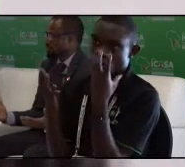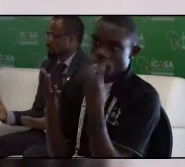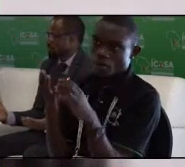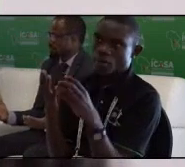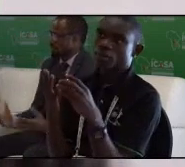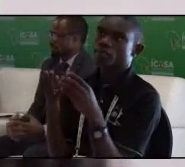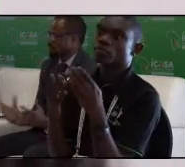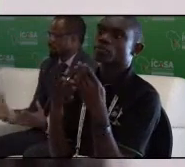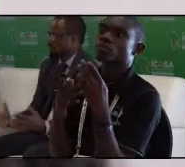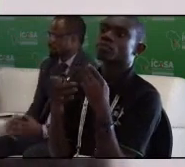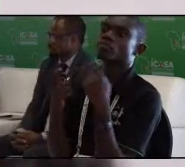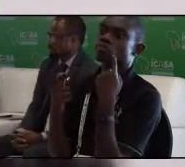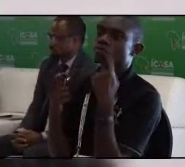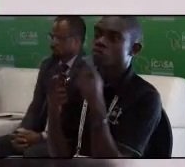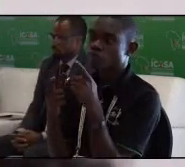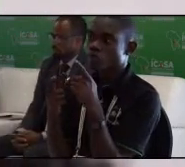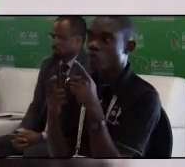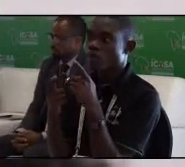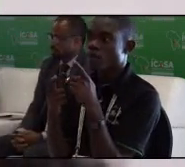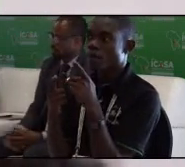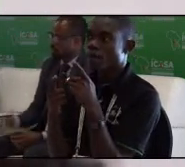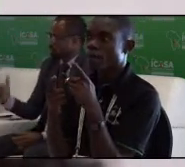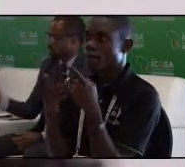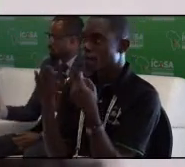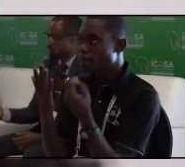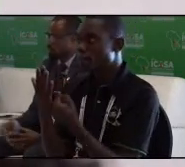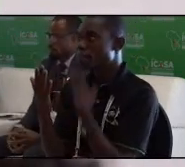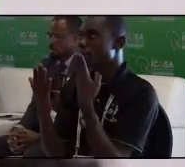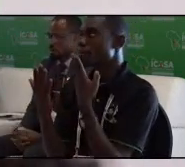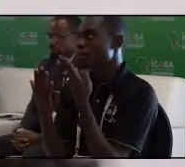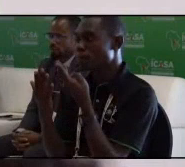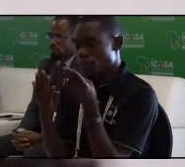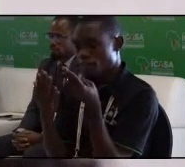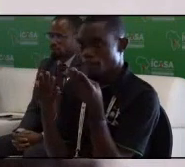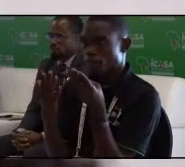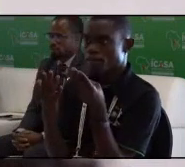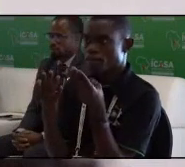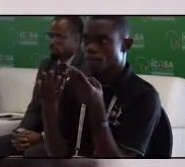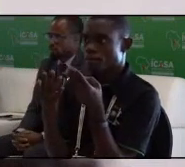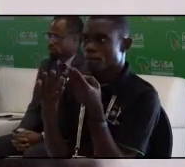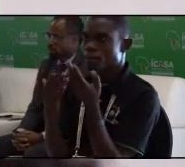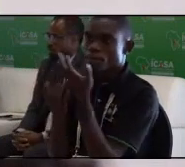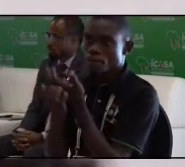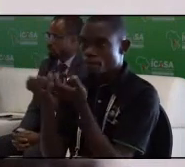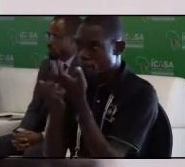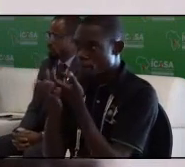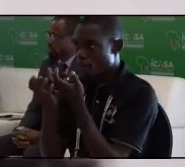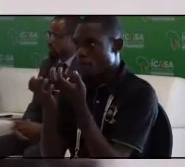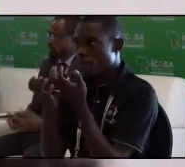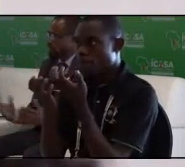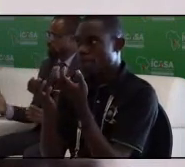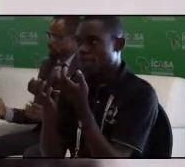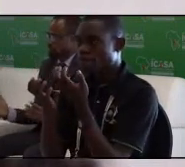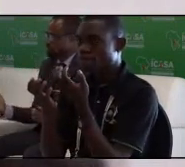can or how we can be able to effectively roll out self-testing among the population. In our environment, we consider a